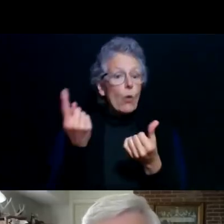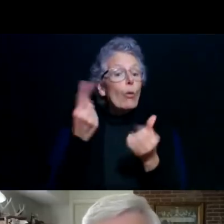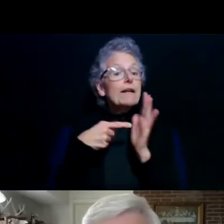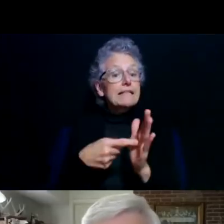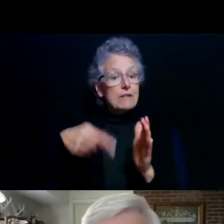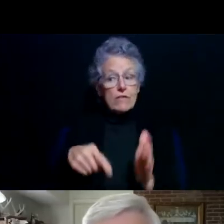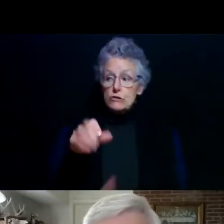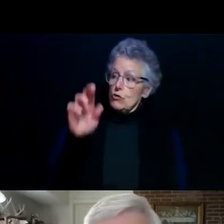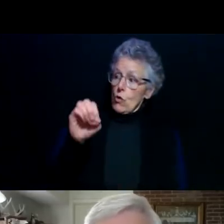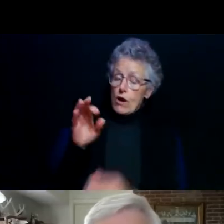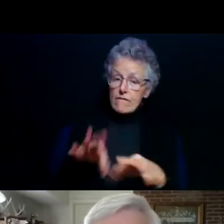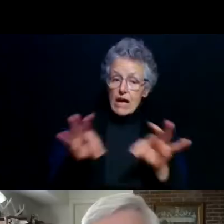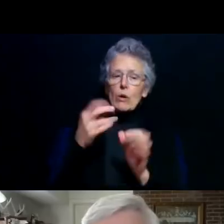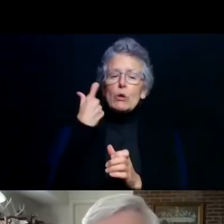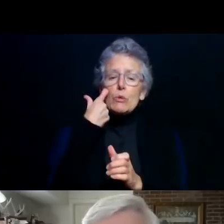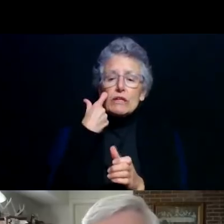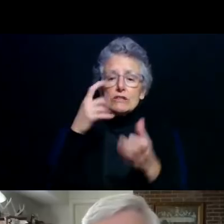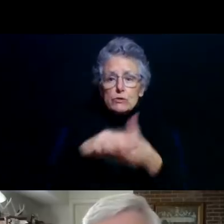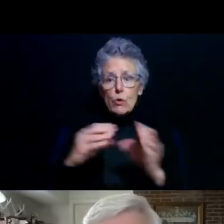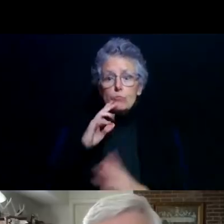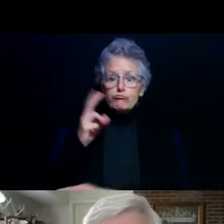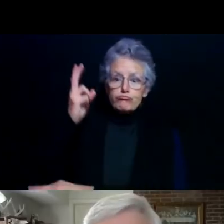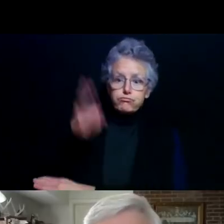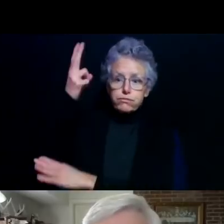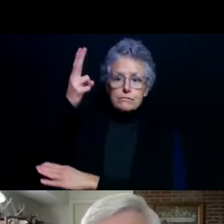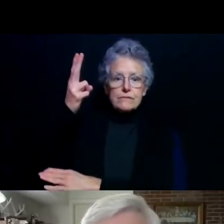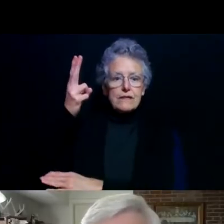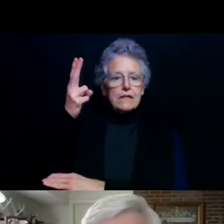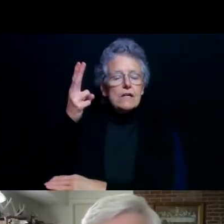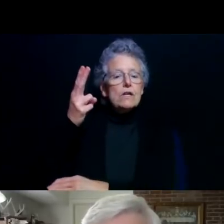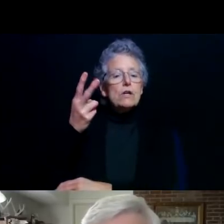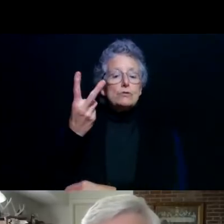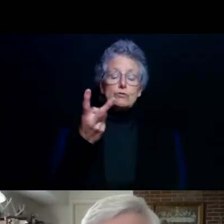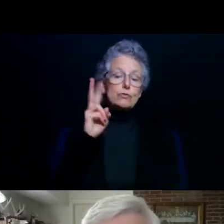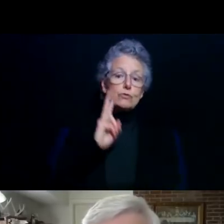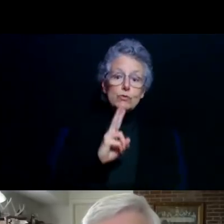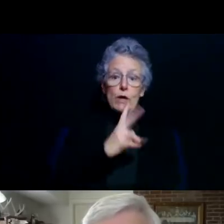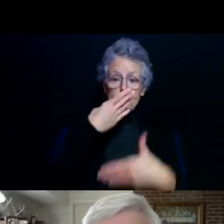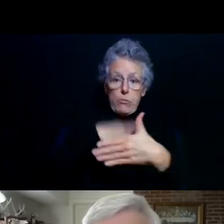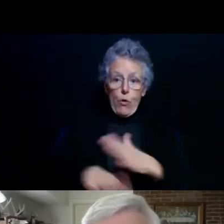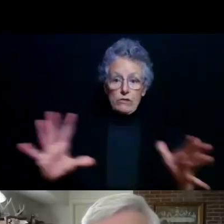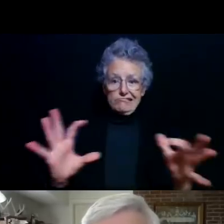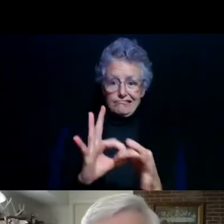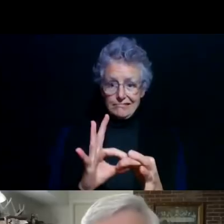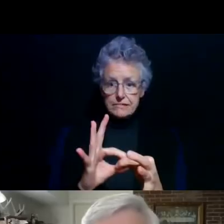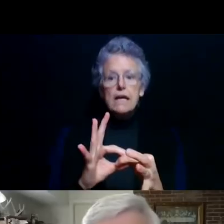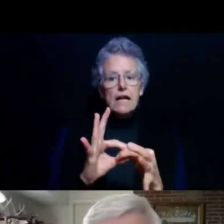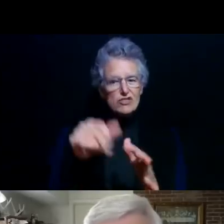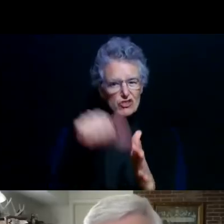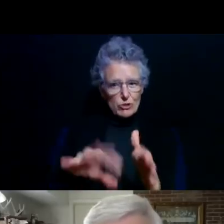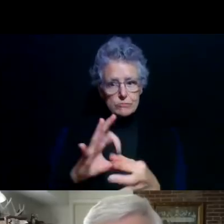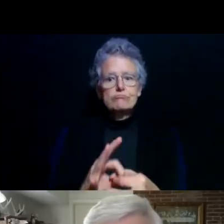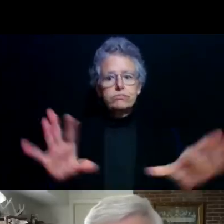core value is a recent story that made history, the separation of conjoined twins. Let's watch a brief video of this amazing